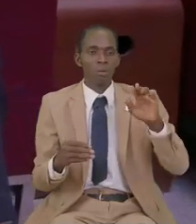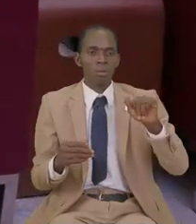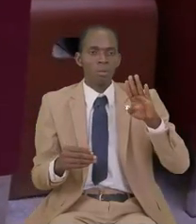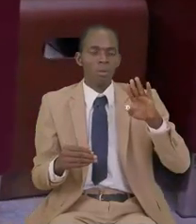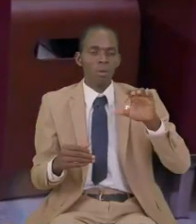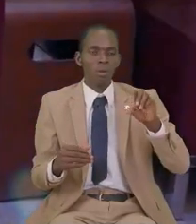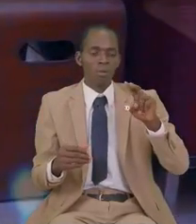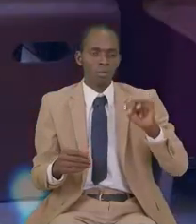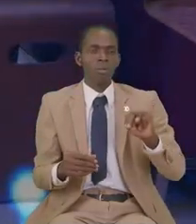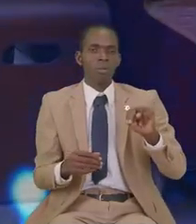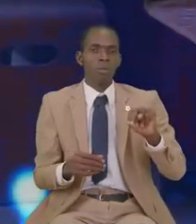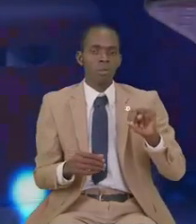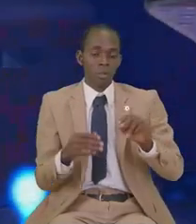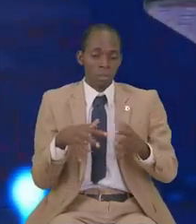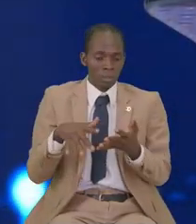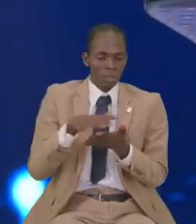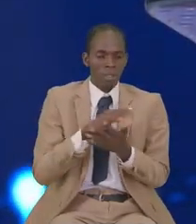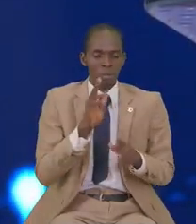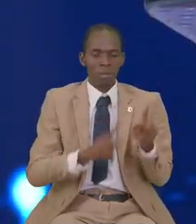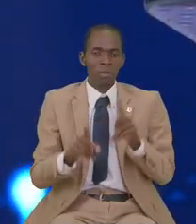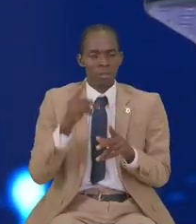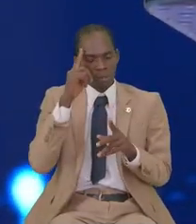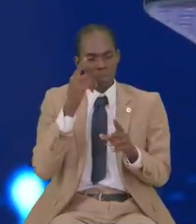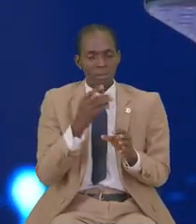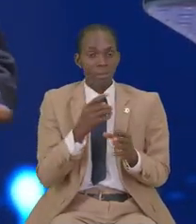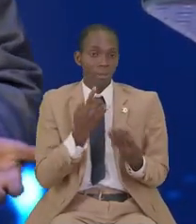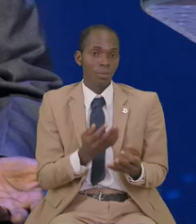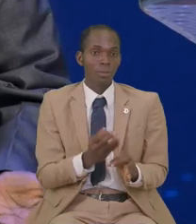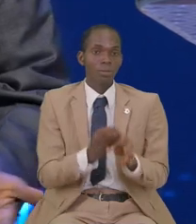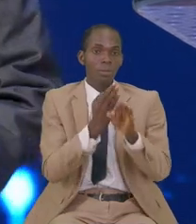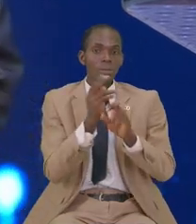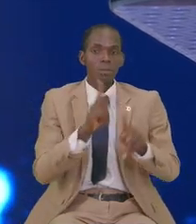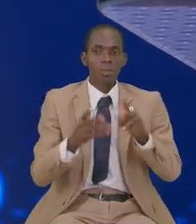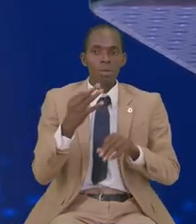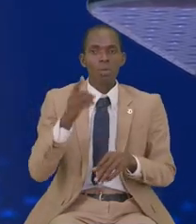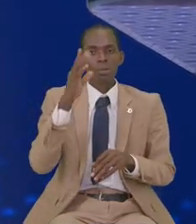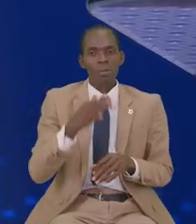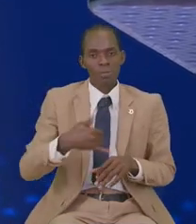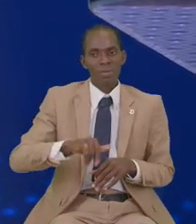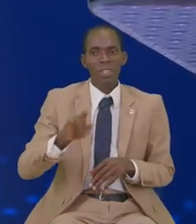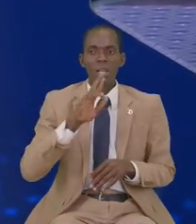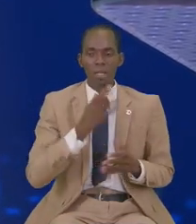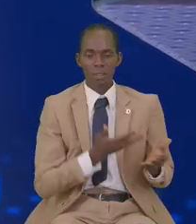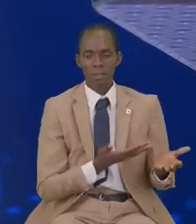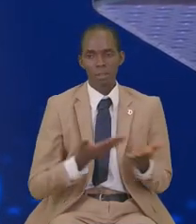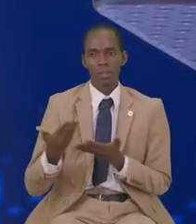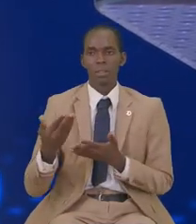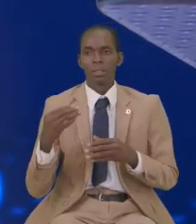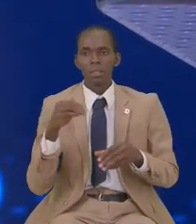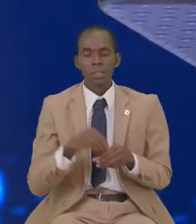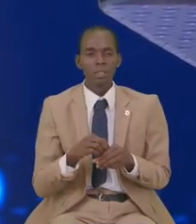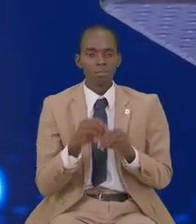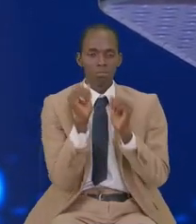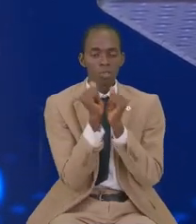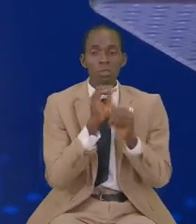people, saints of God, and faithful people of God, yet they were carried to captivity. They wouldn't understand